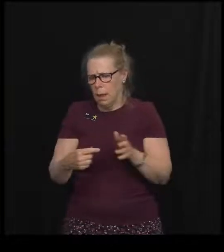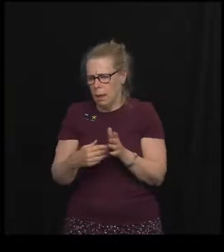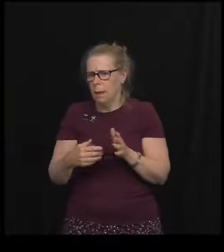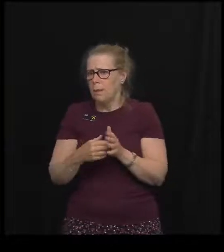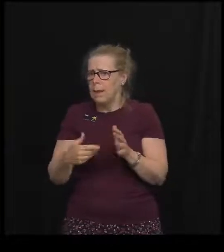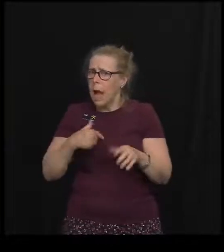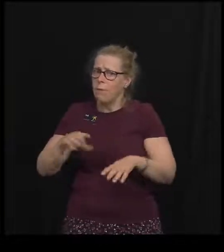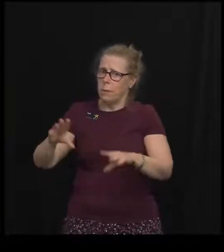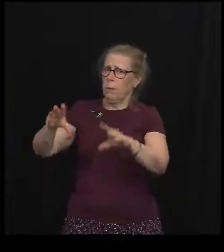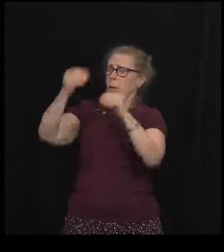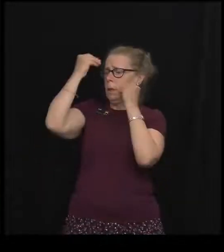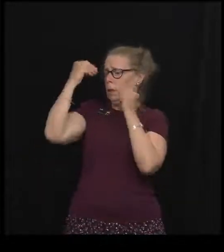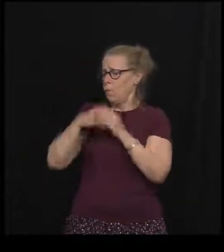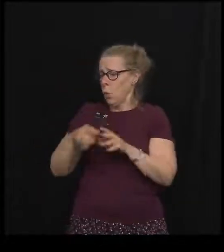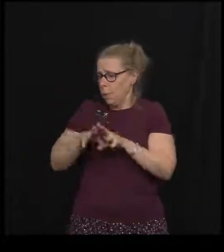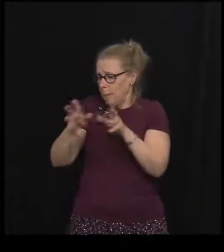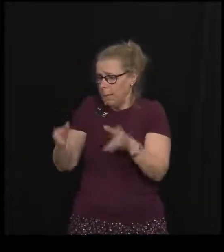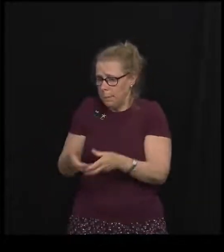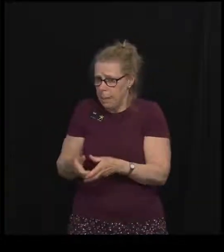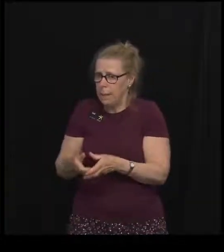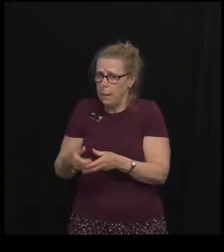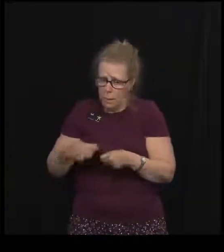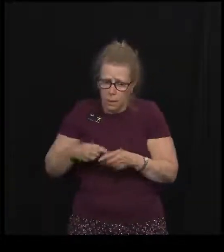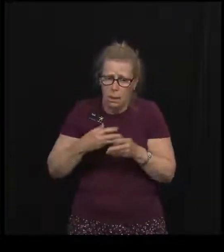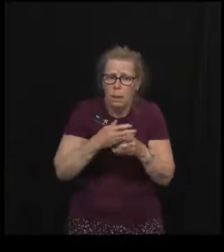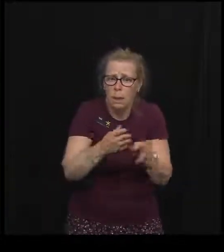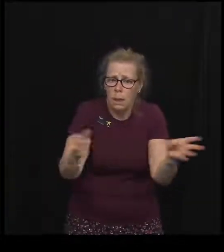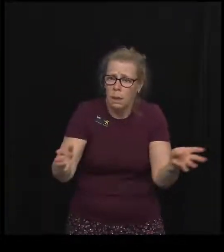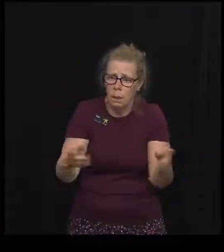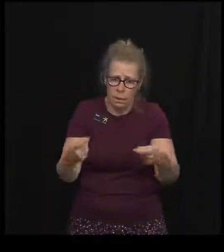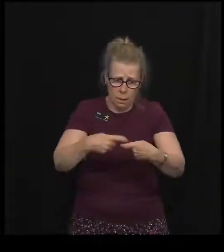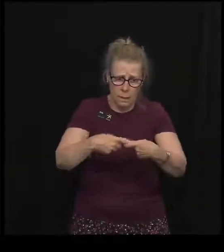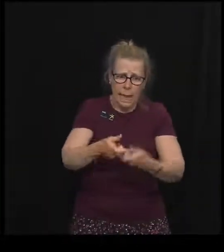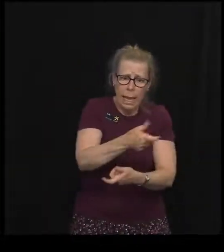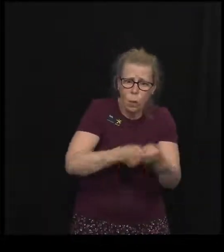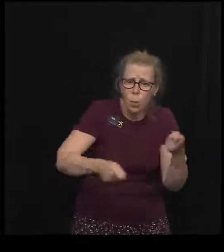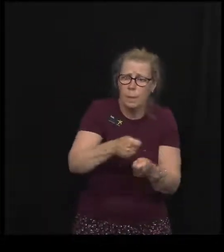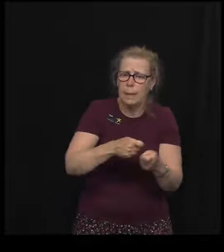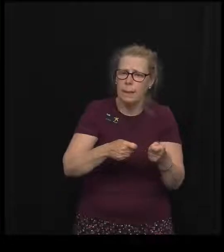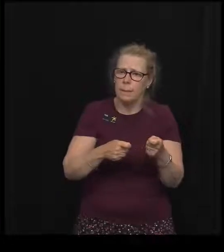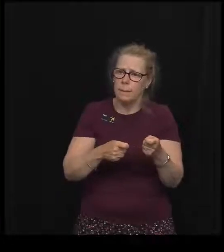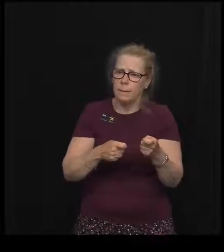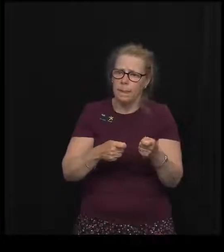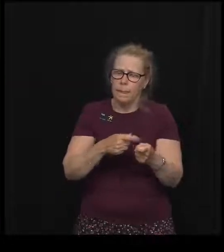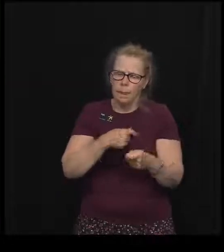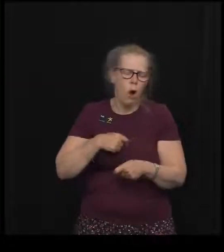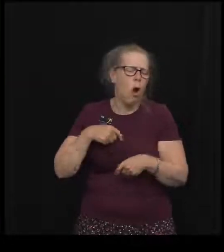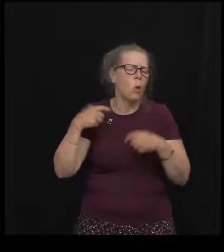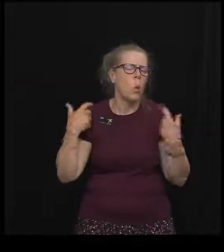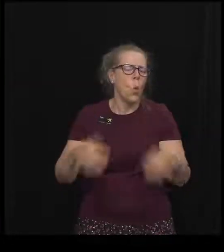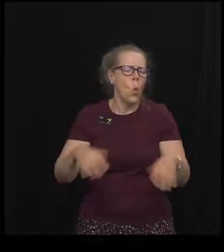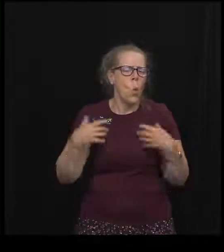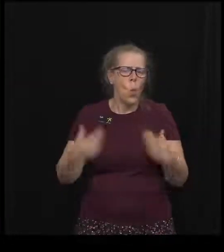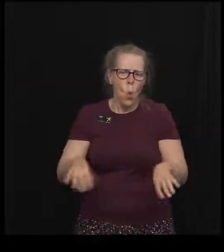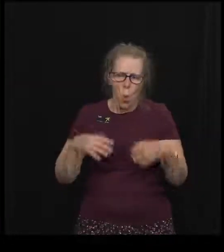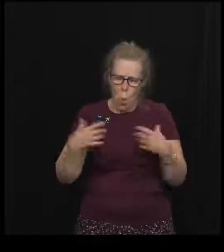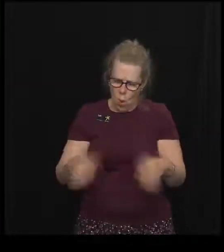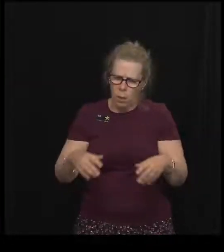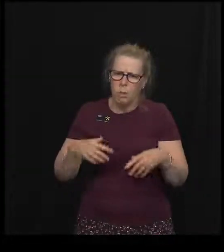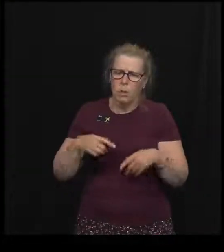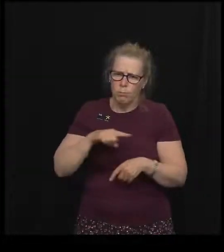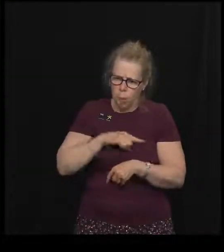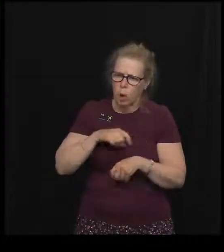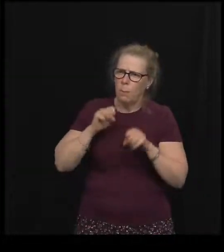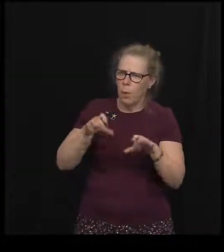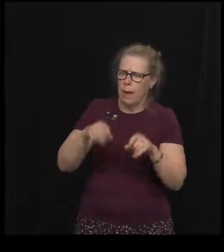it's impacting all nations of the world, economically speaking, and it's having an immense impact on global debt as well. So